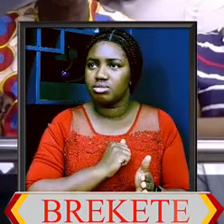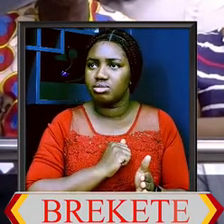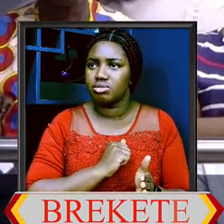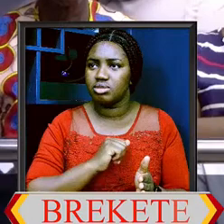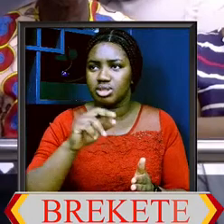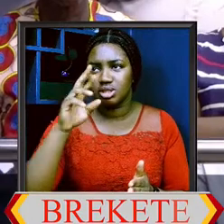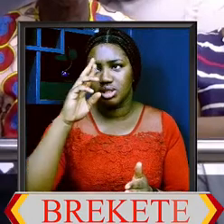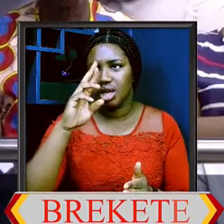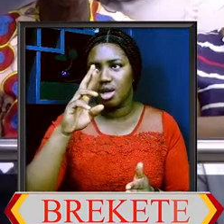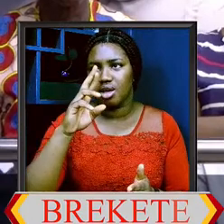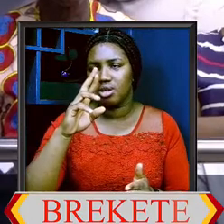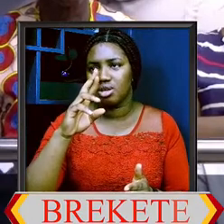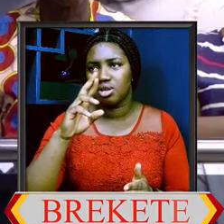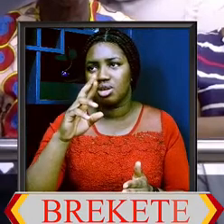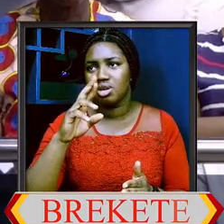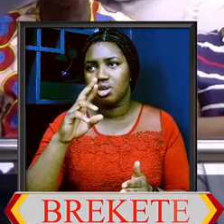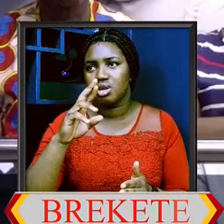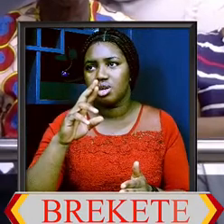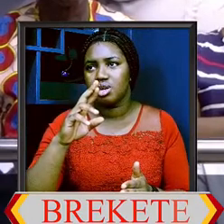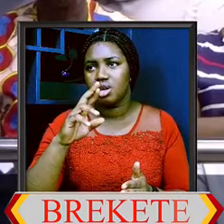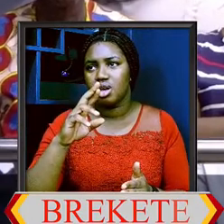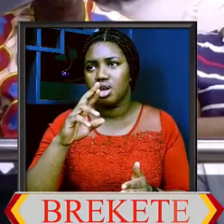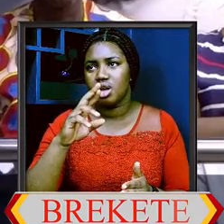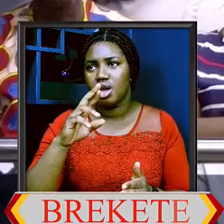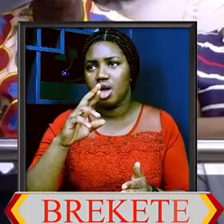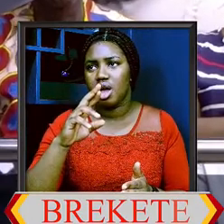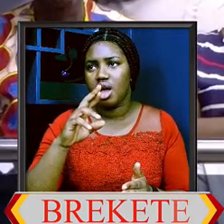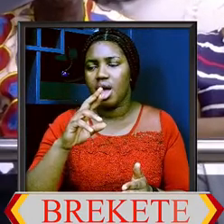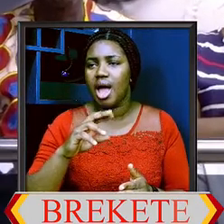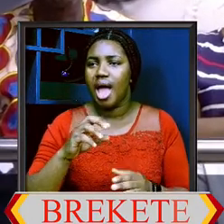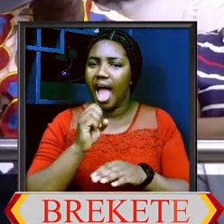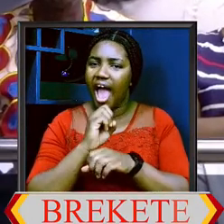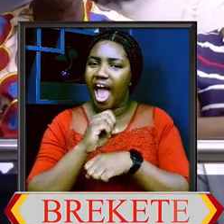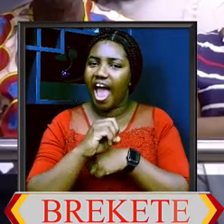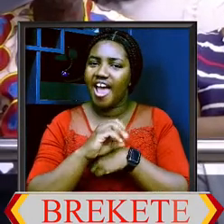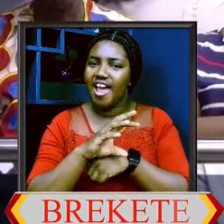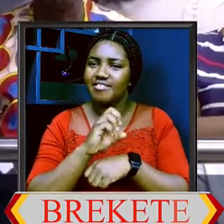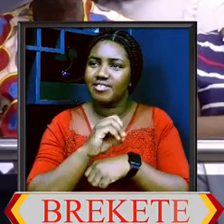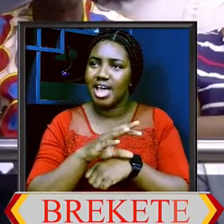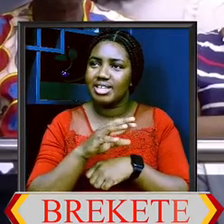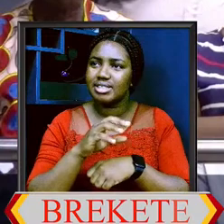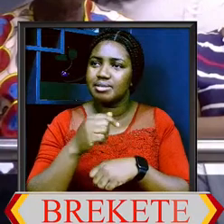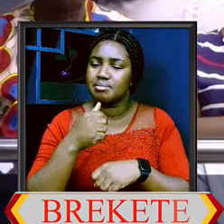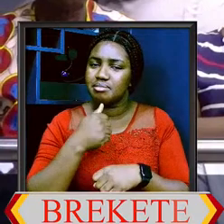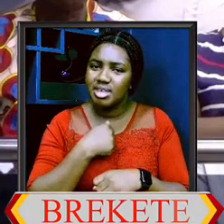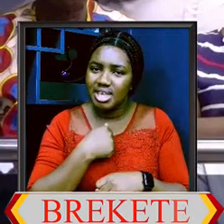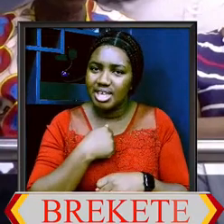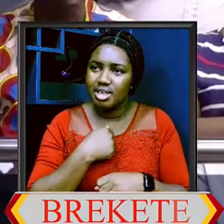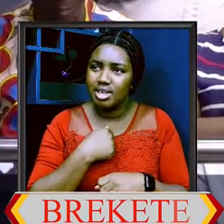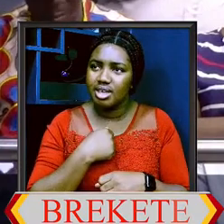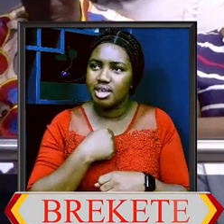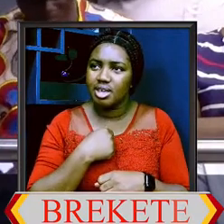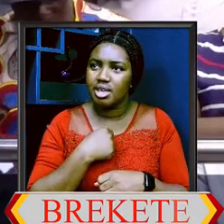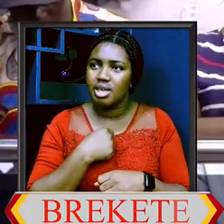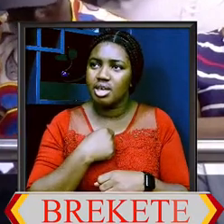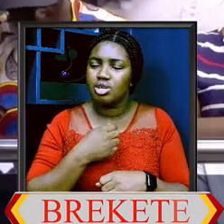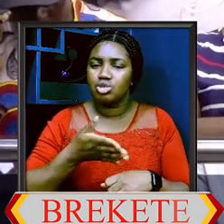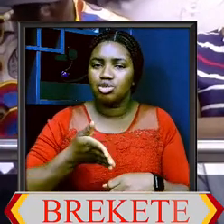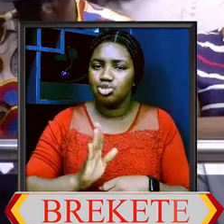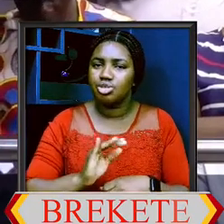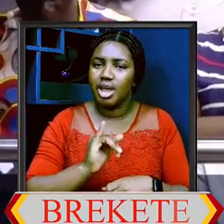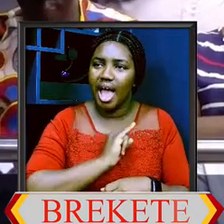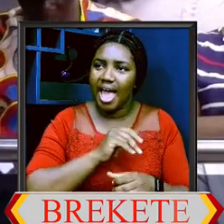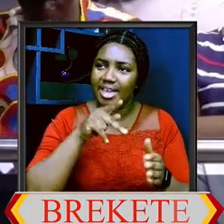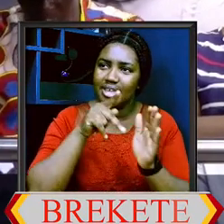myself well whatever see ad advise me should make I kill